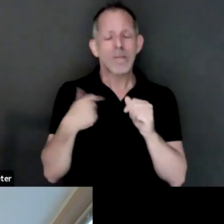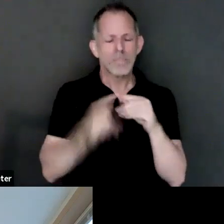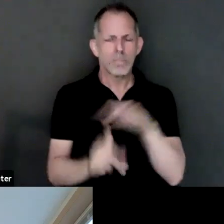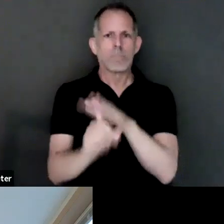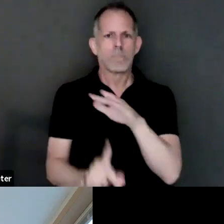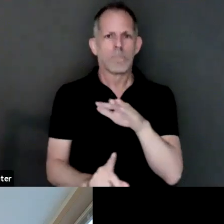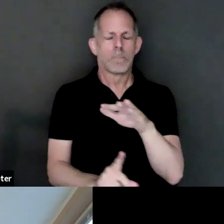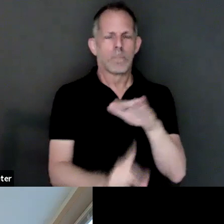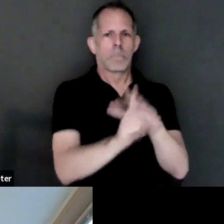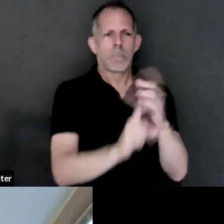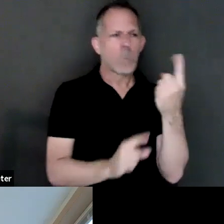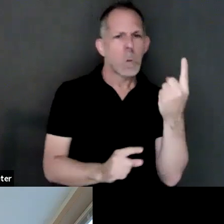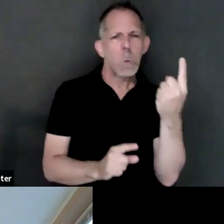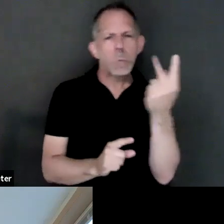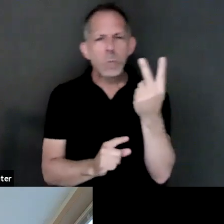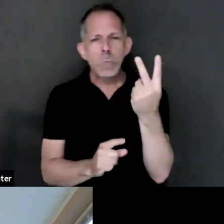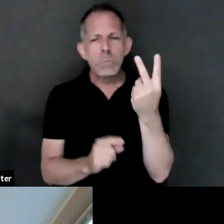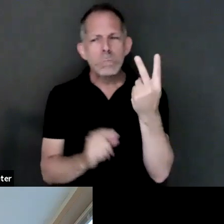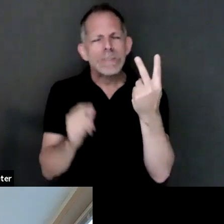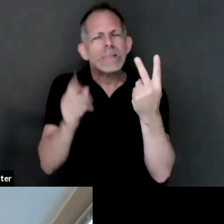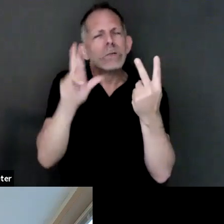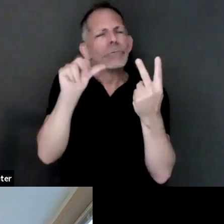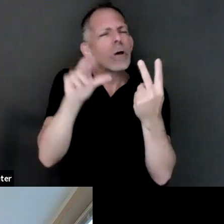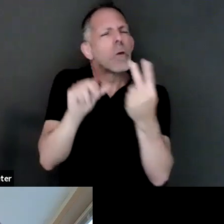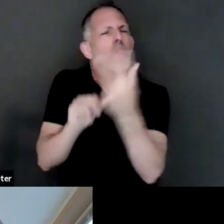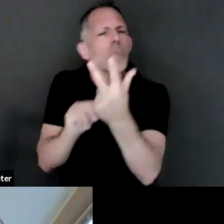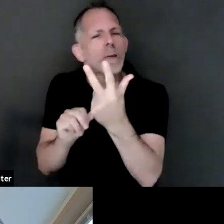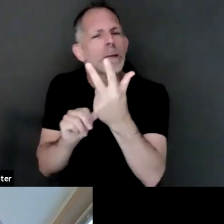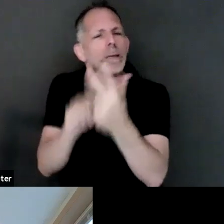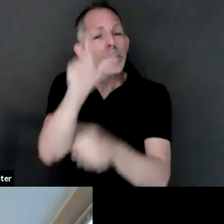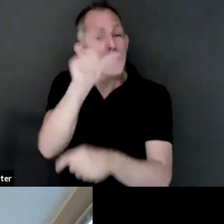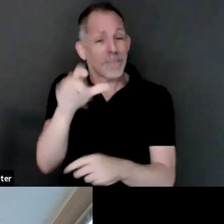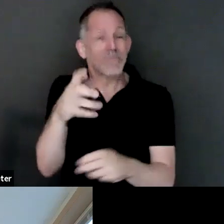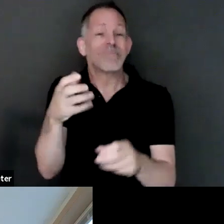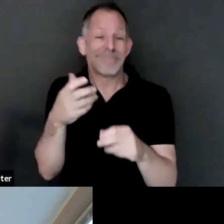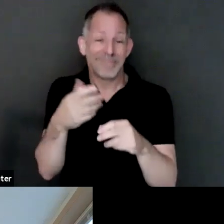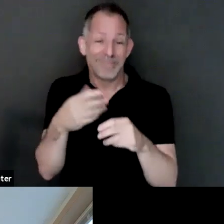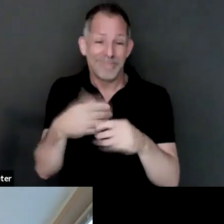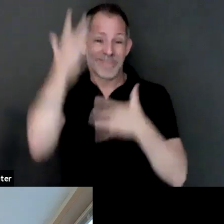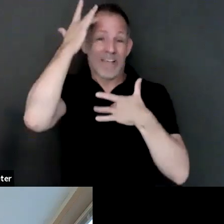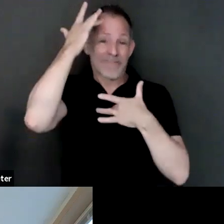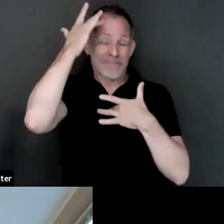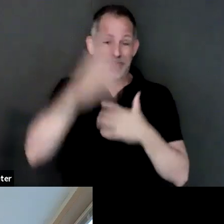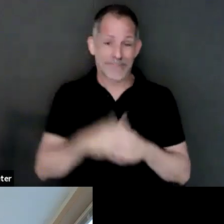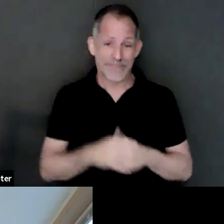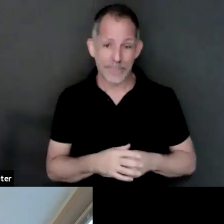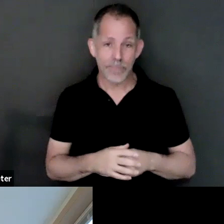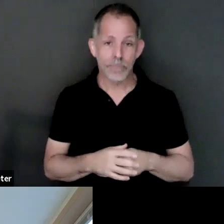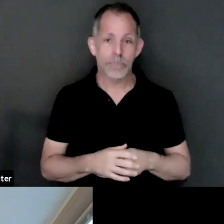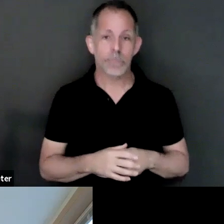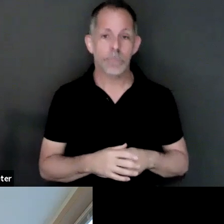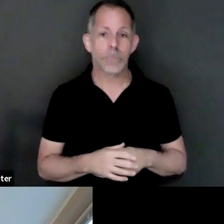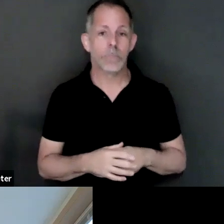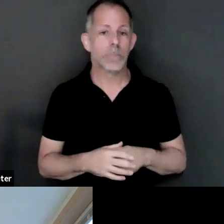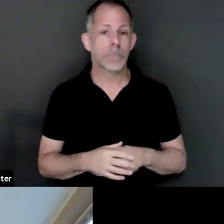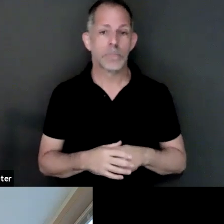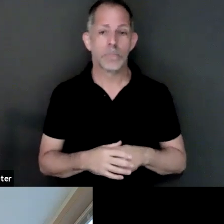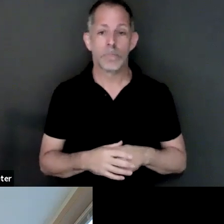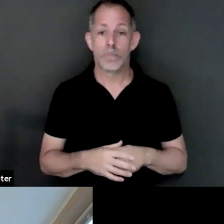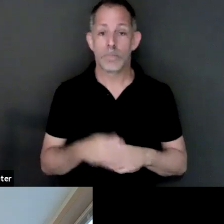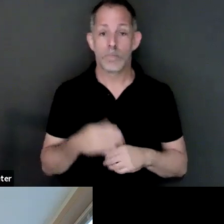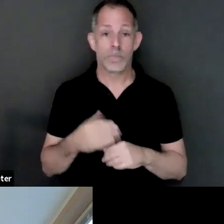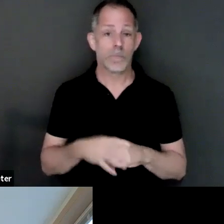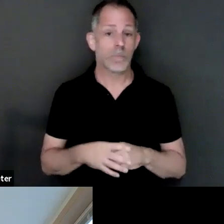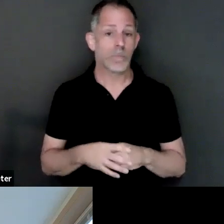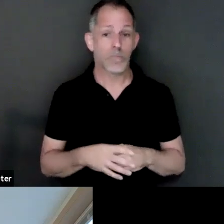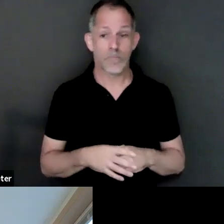all the cases have occurred and there haven't been new ones, where they had about 15 cases, but the majority of those are